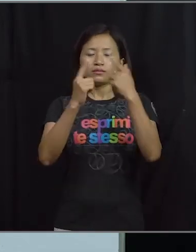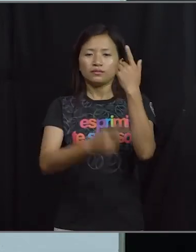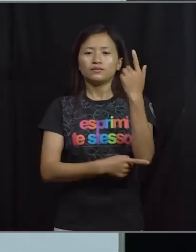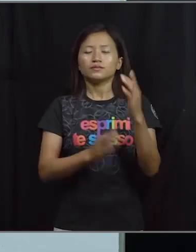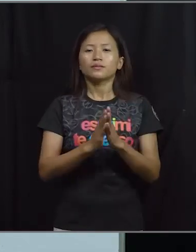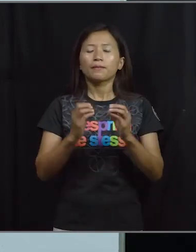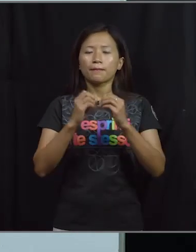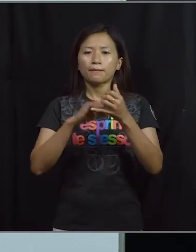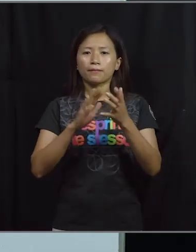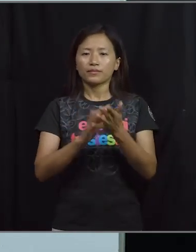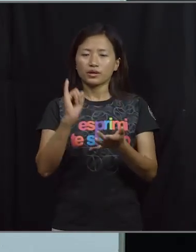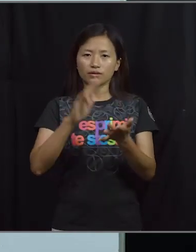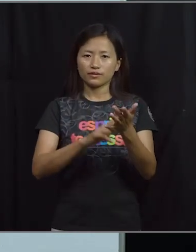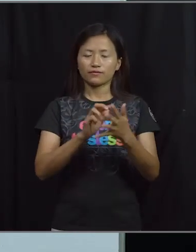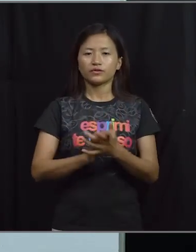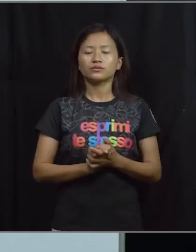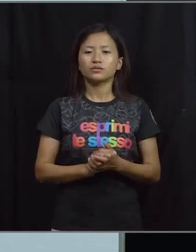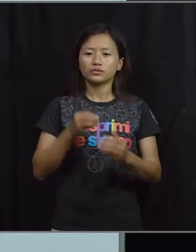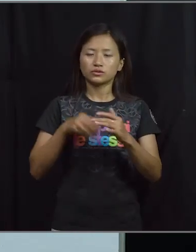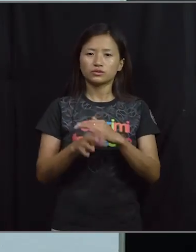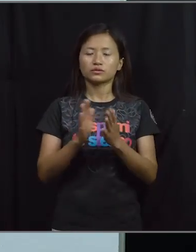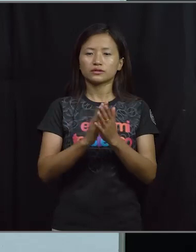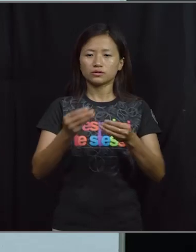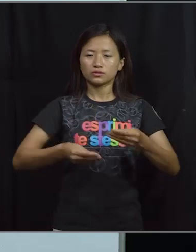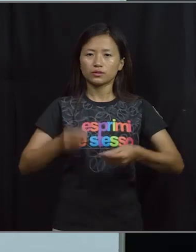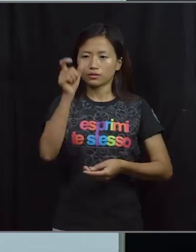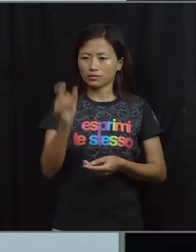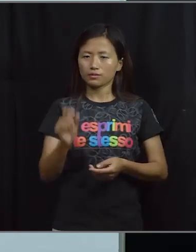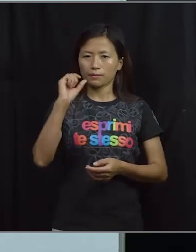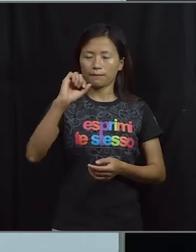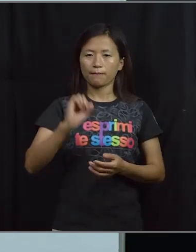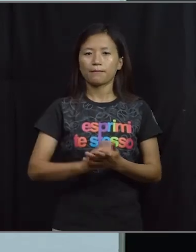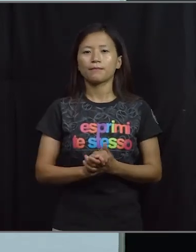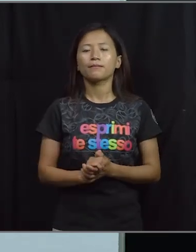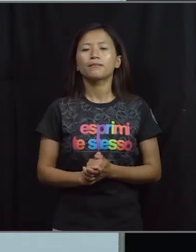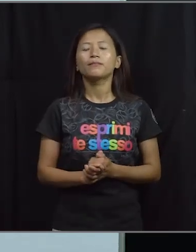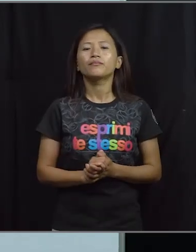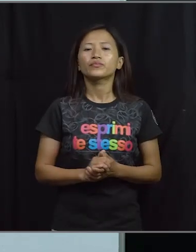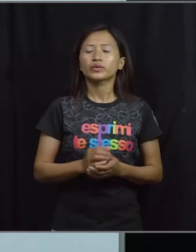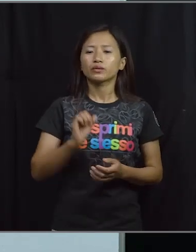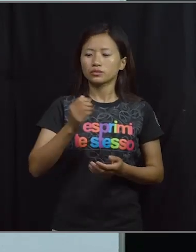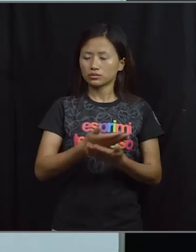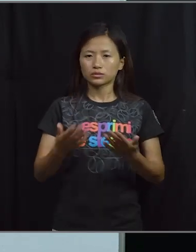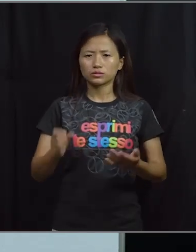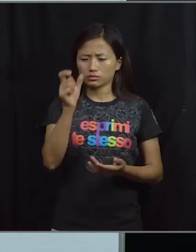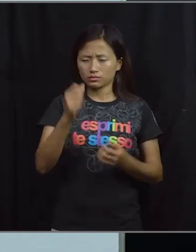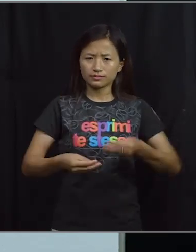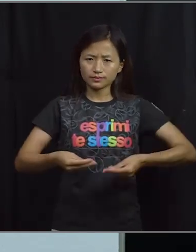on inventiveness is drone entrepreneurs. These drone entrepreneurs are those